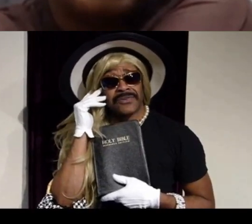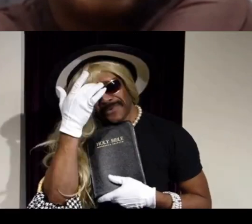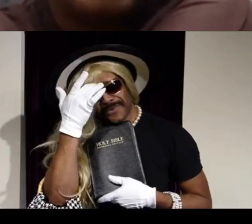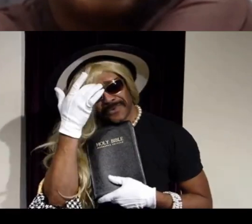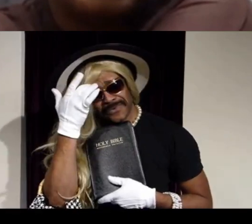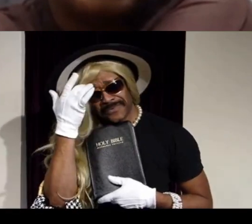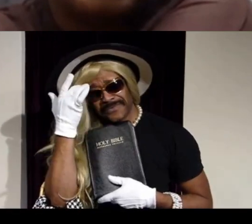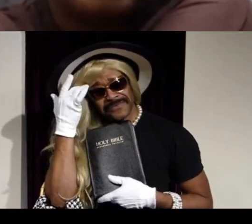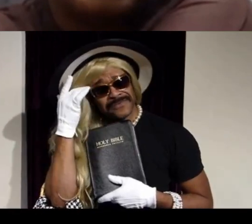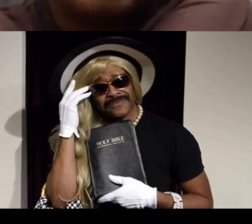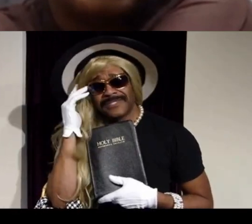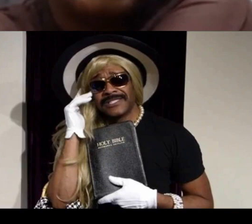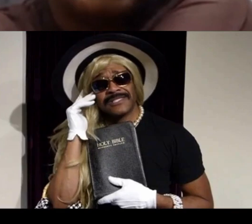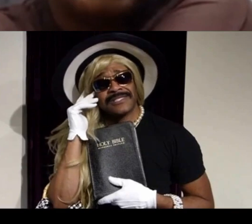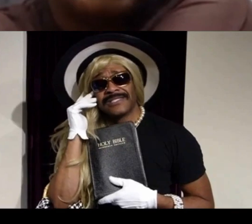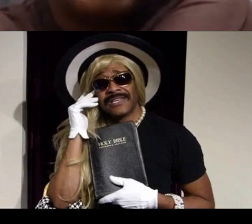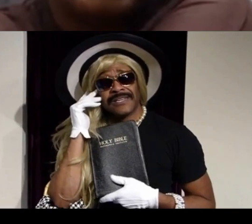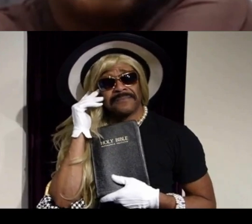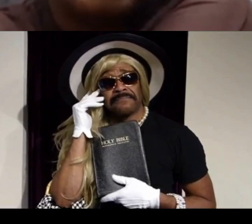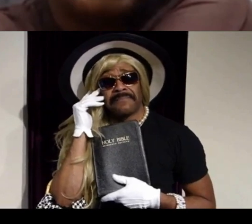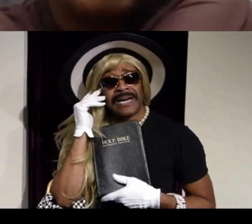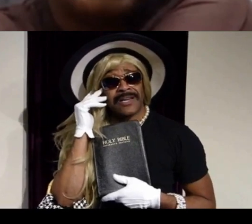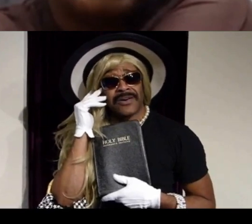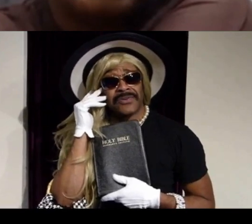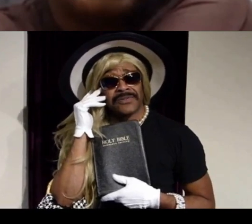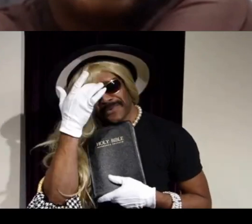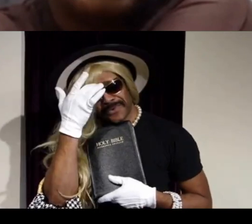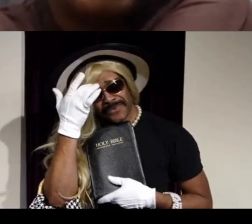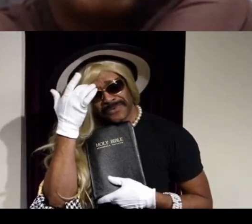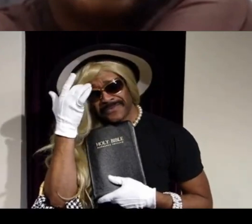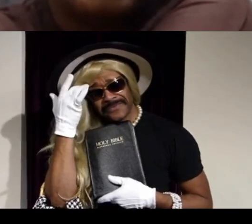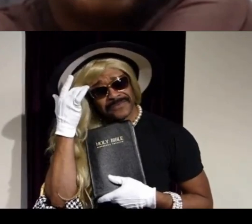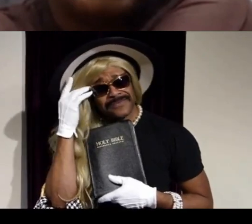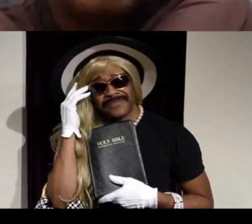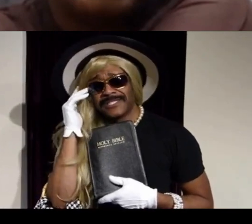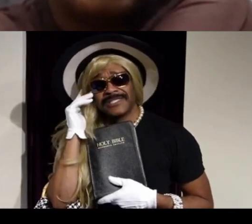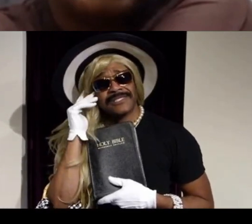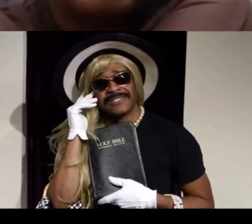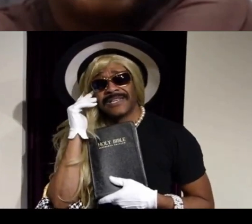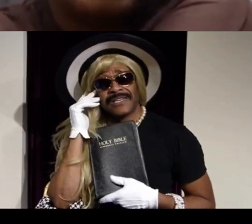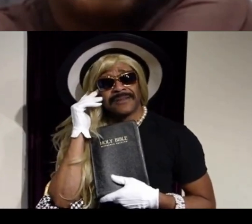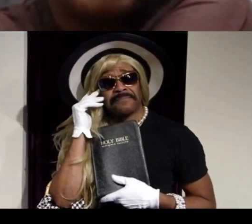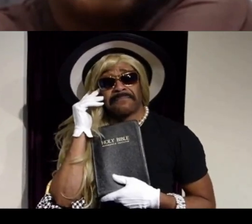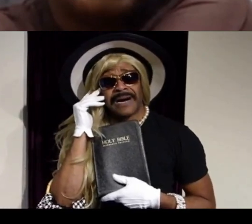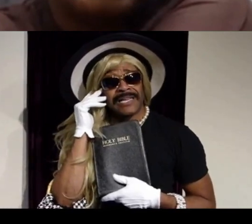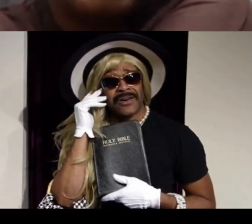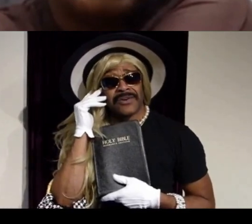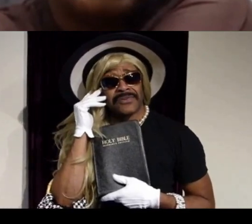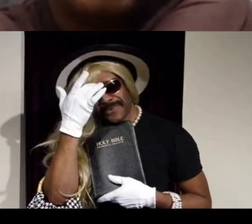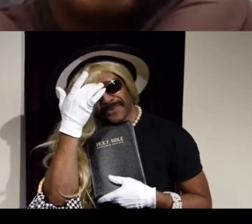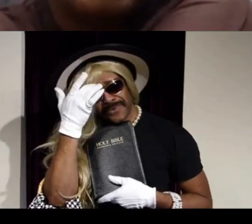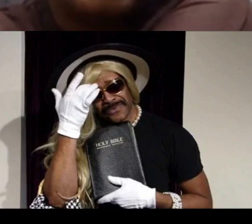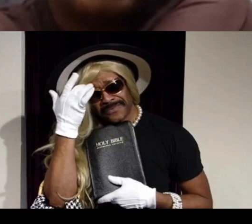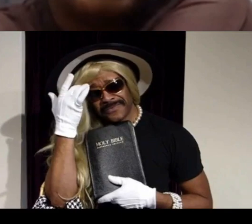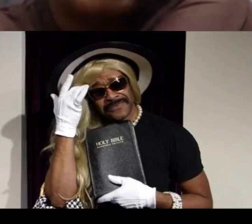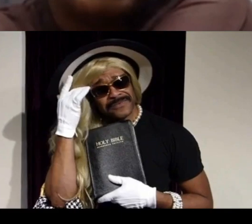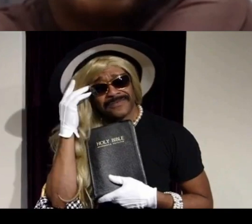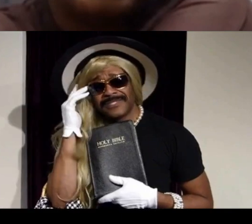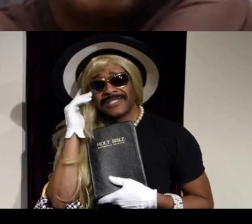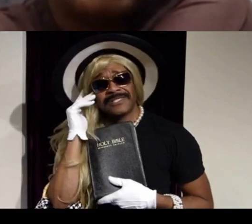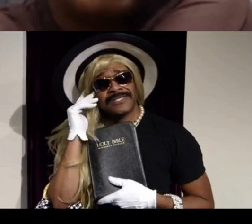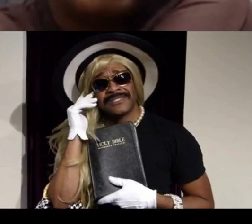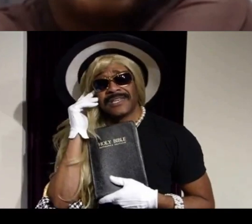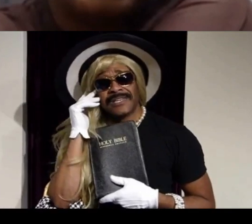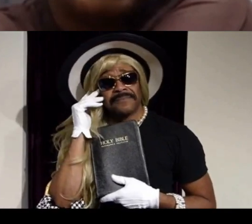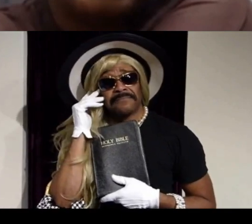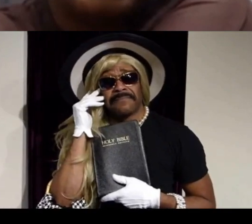it. We gonna wake it up. First of all, Chris already came on live and told you not to put your dirty feet on him